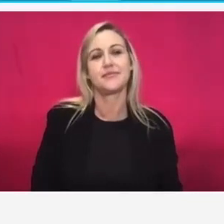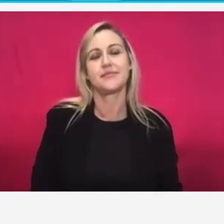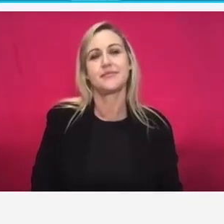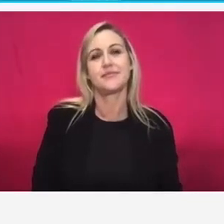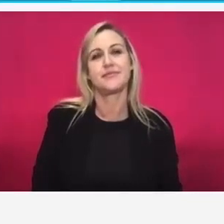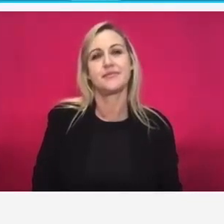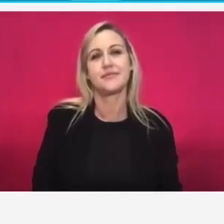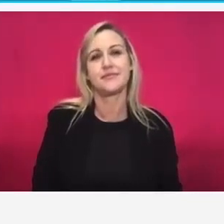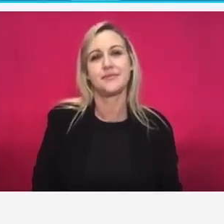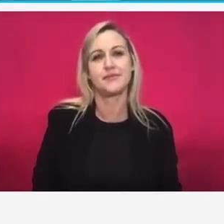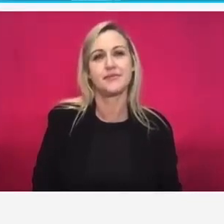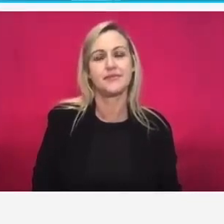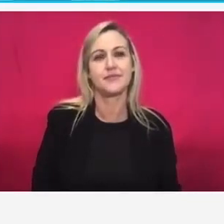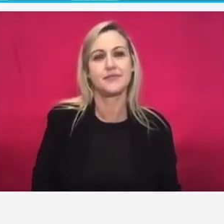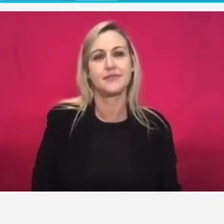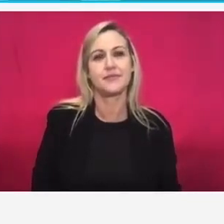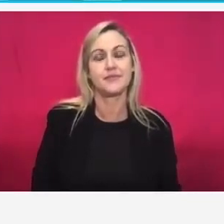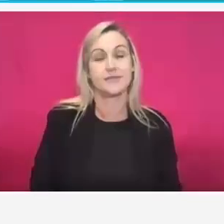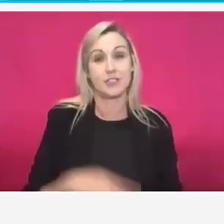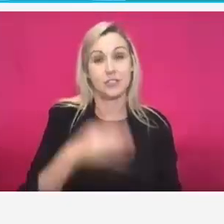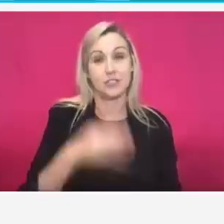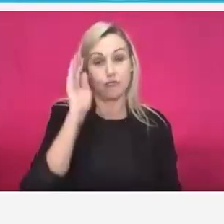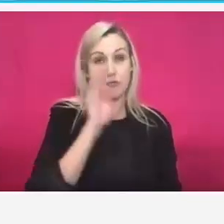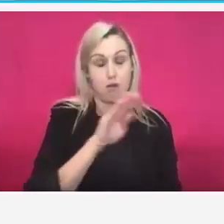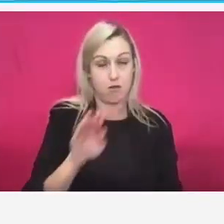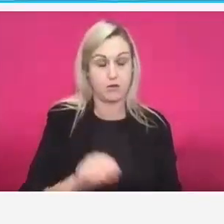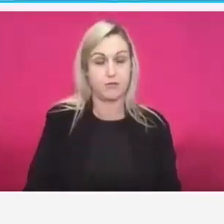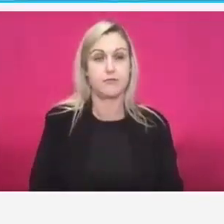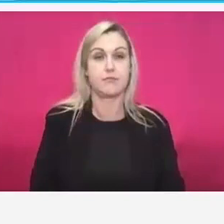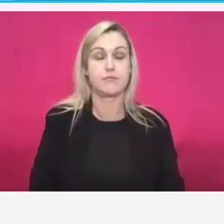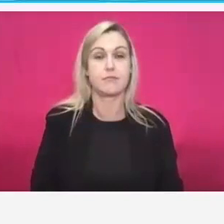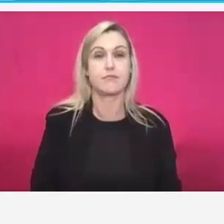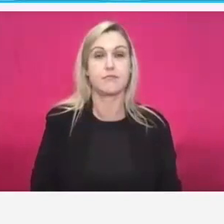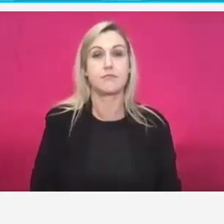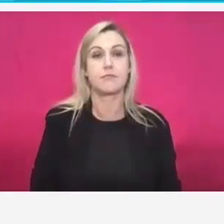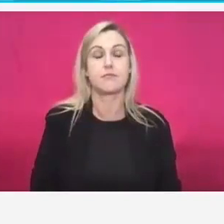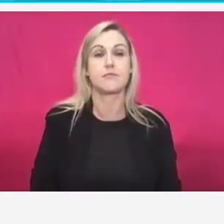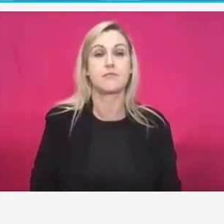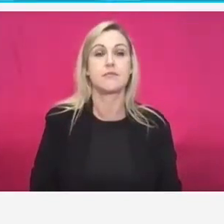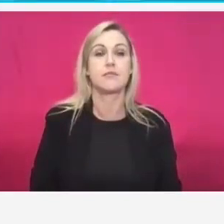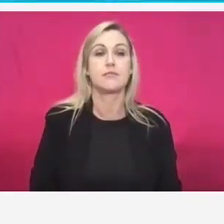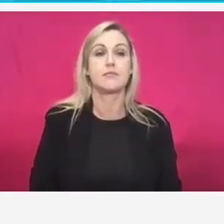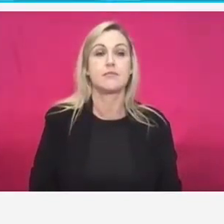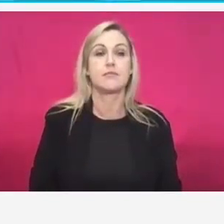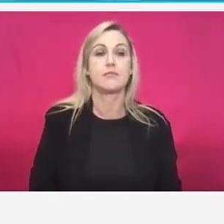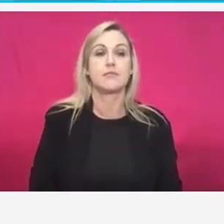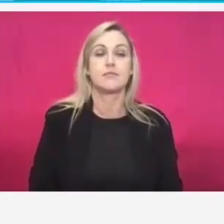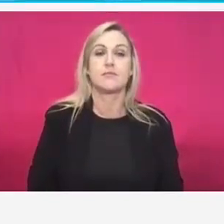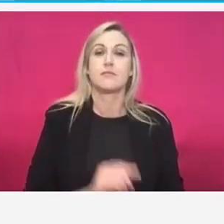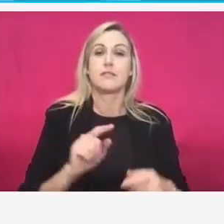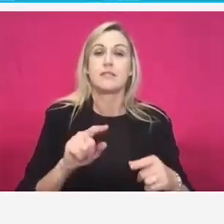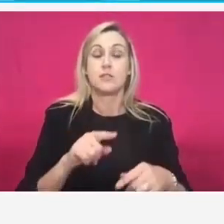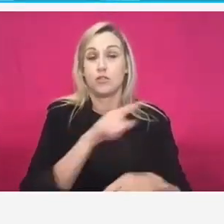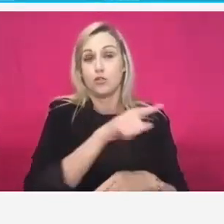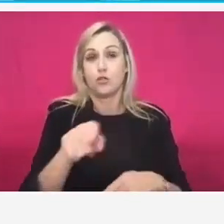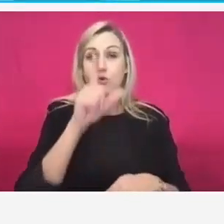And finally, just before we go, I'd just like to remind you that there are a number of ways you